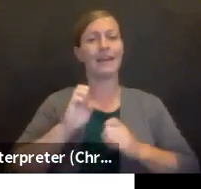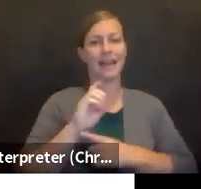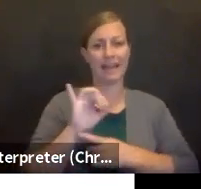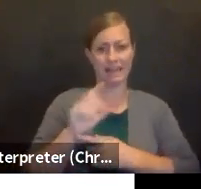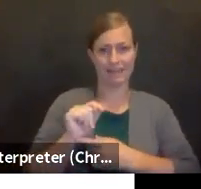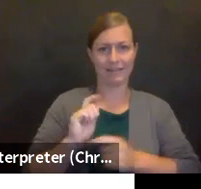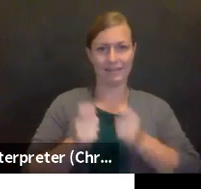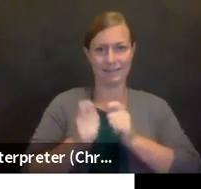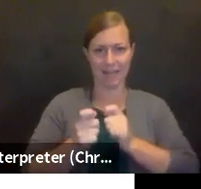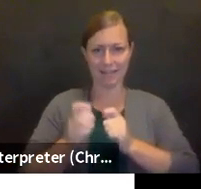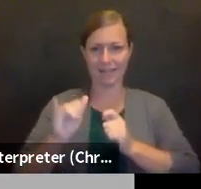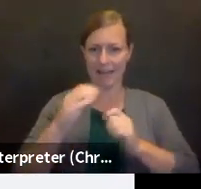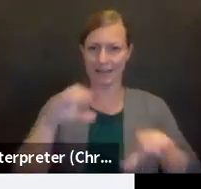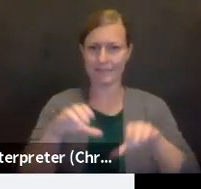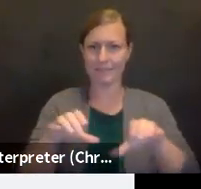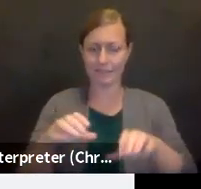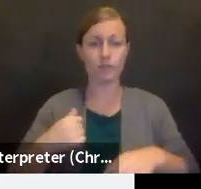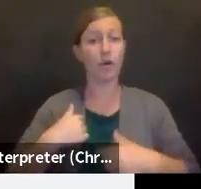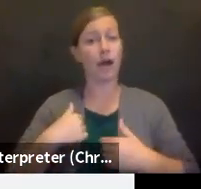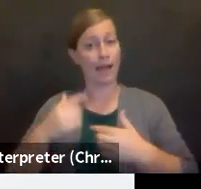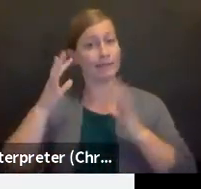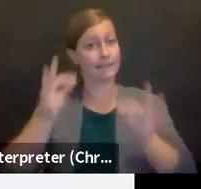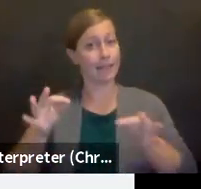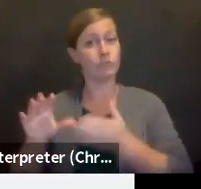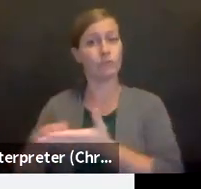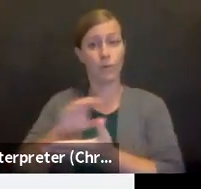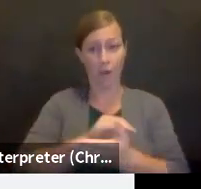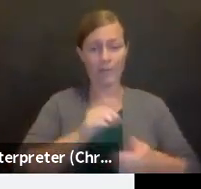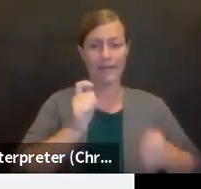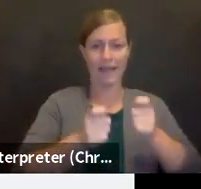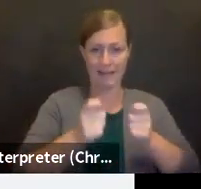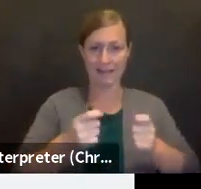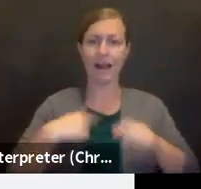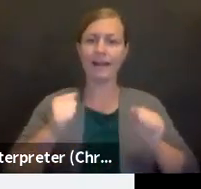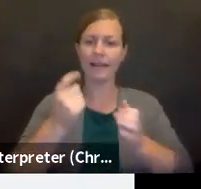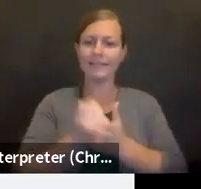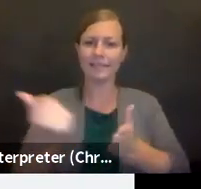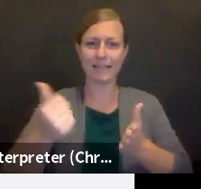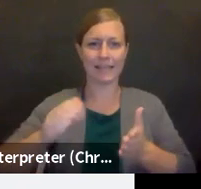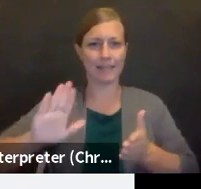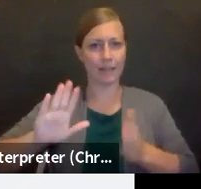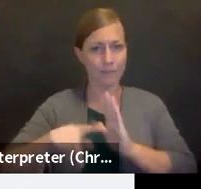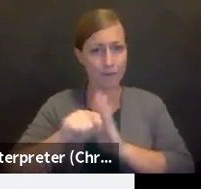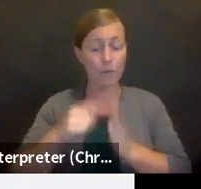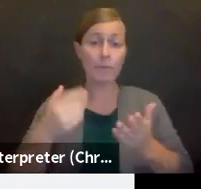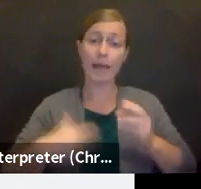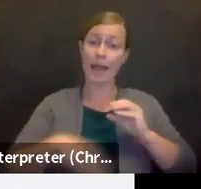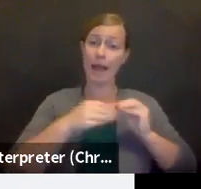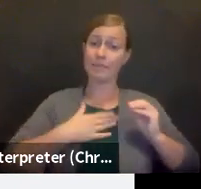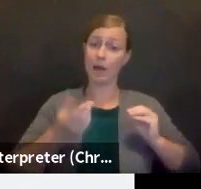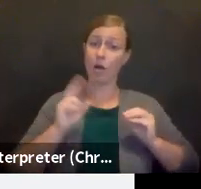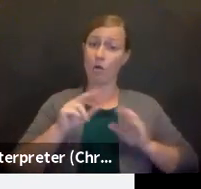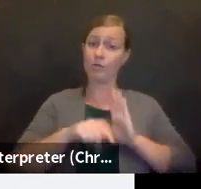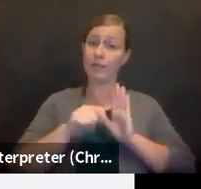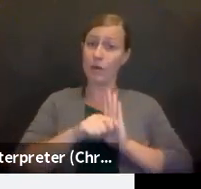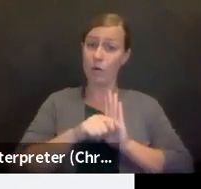activity. So I'm copying and editing. I can delete the video that they made and add my own video. I